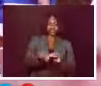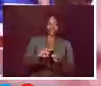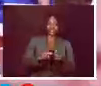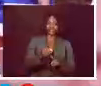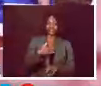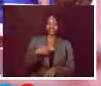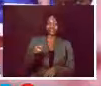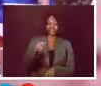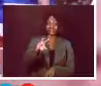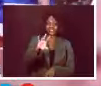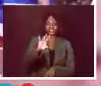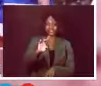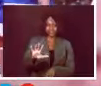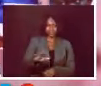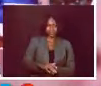was 275.